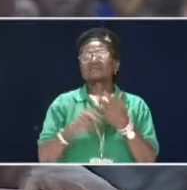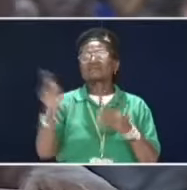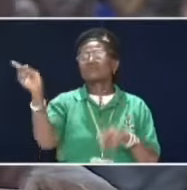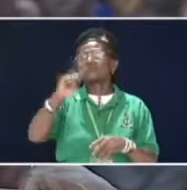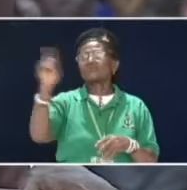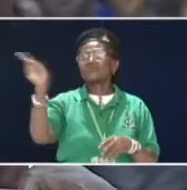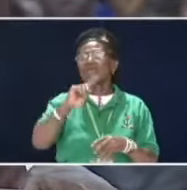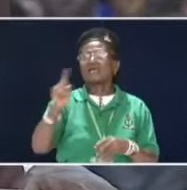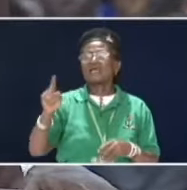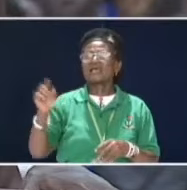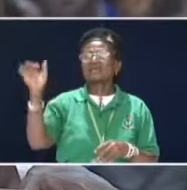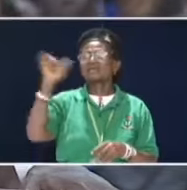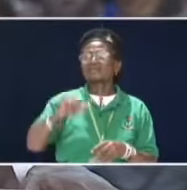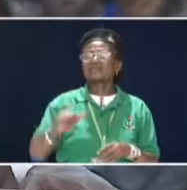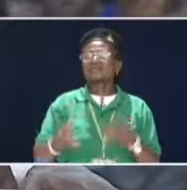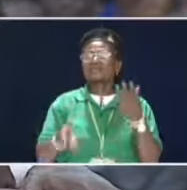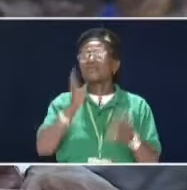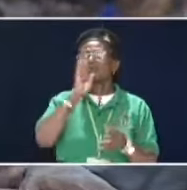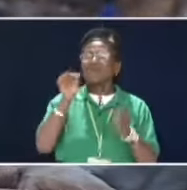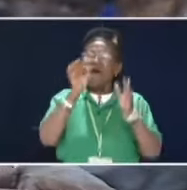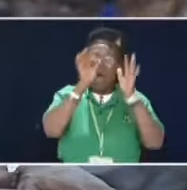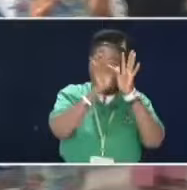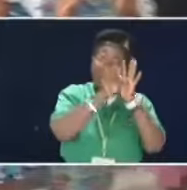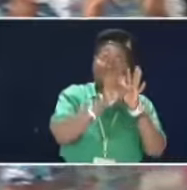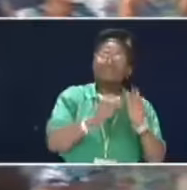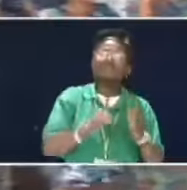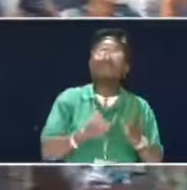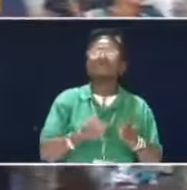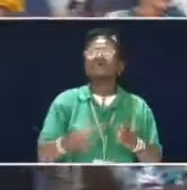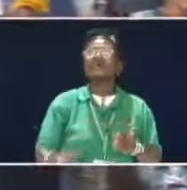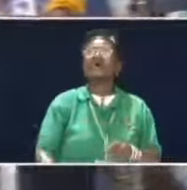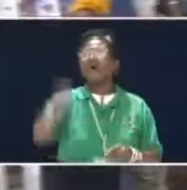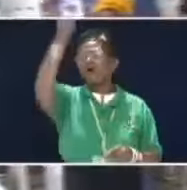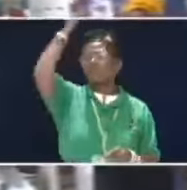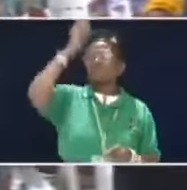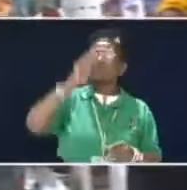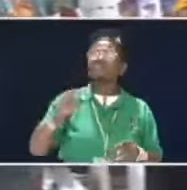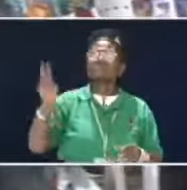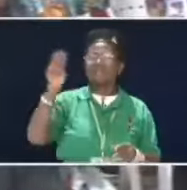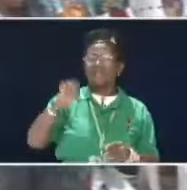wherever they may be hiding, uproot them.